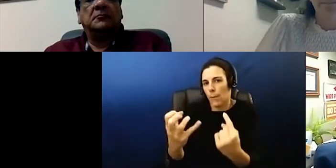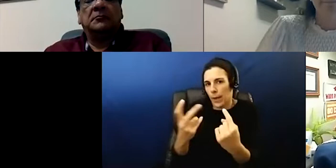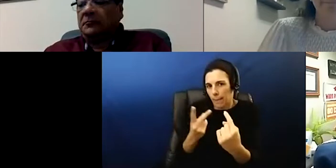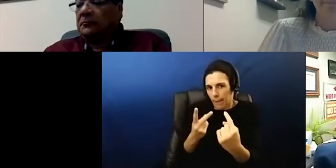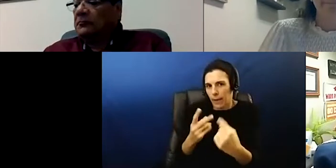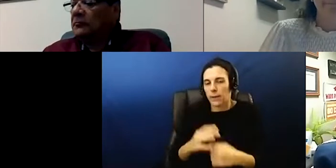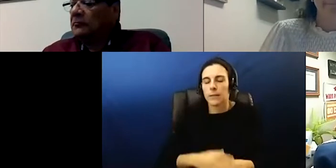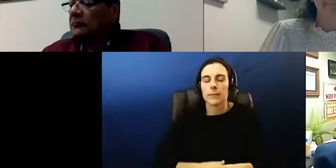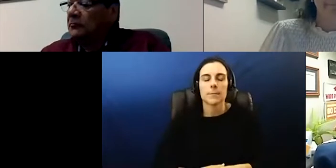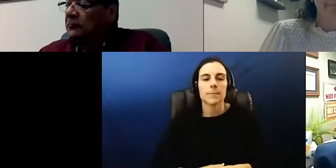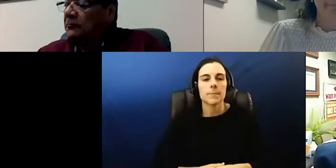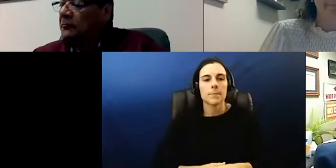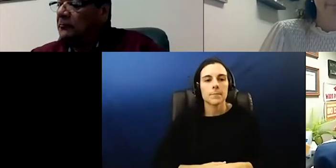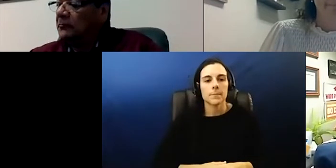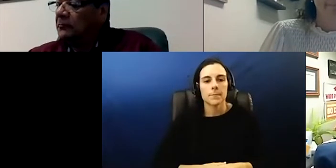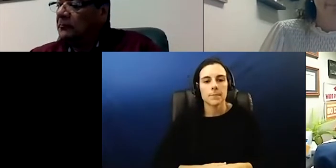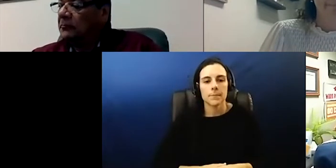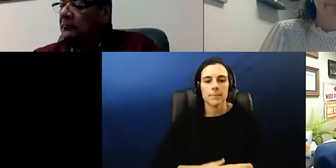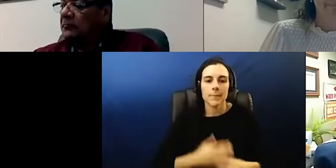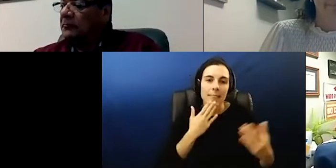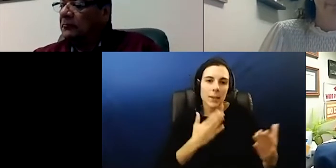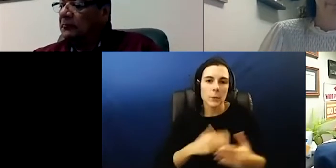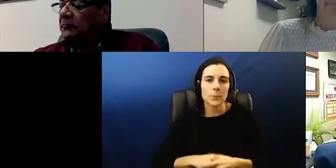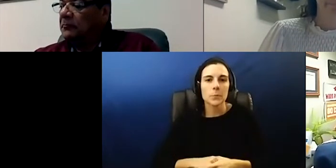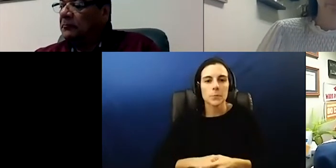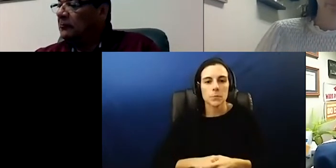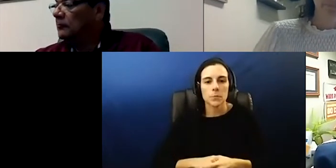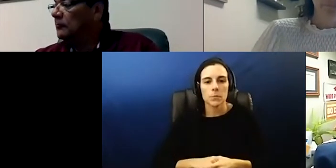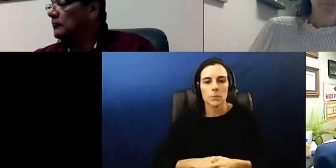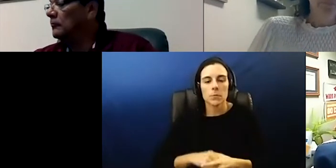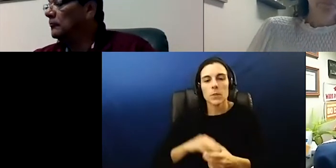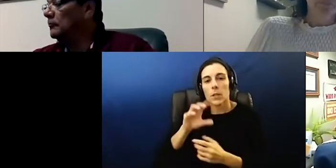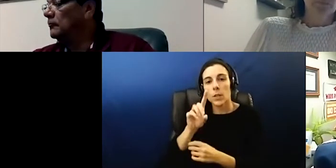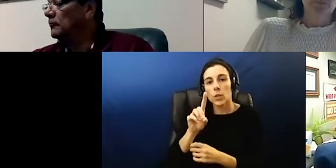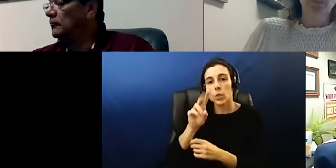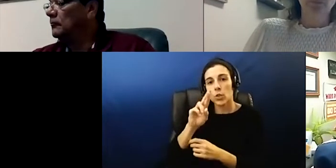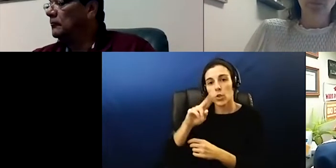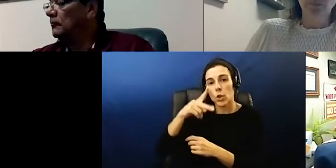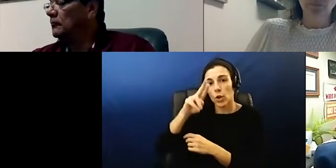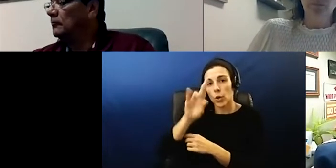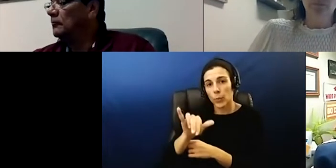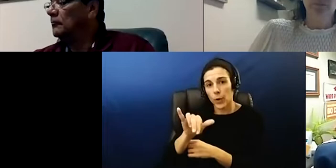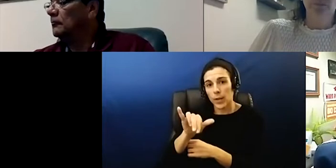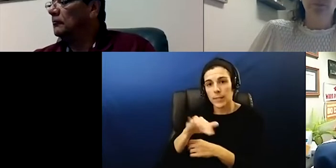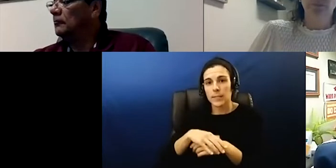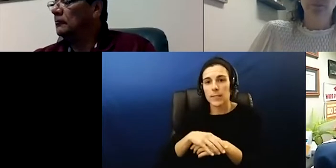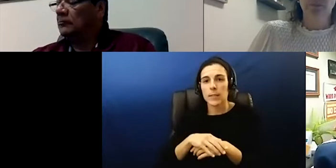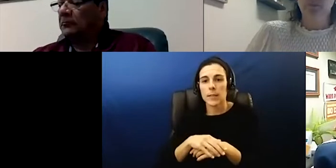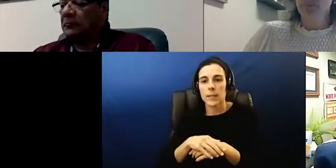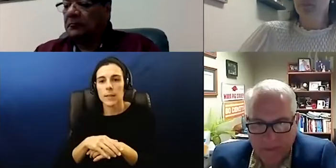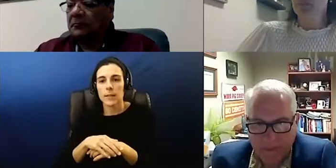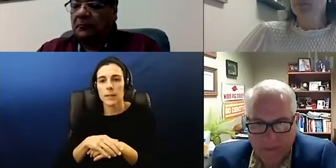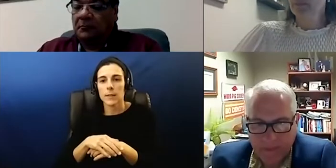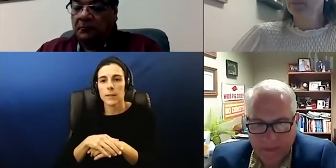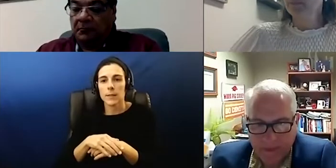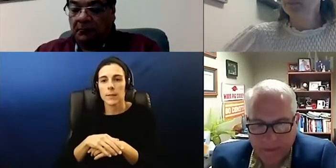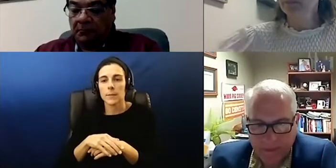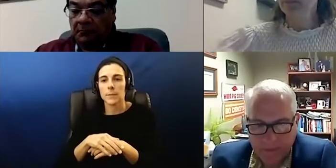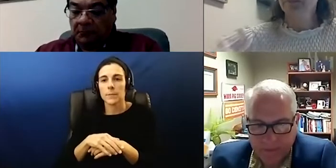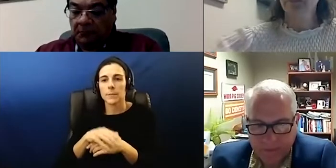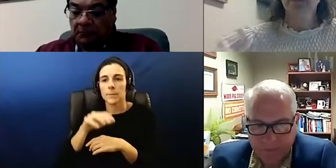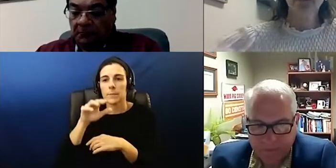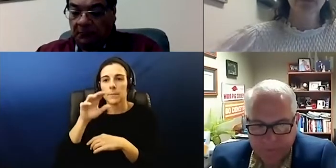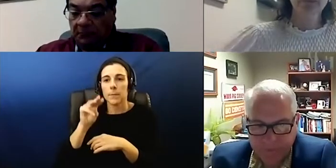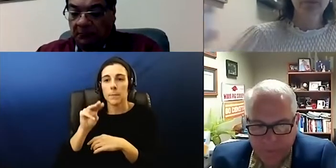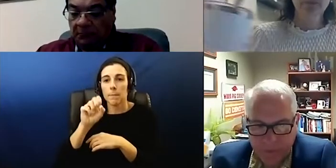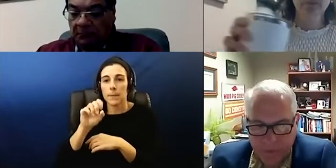thank you and dr presley and and uh mr yonker or miss donald might want to weigh on this as well we've